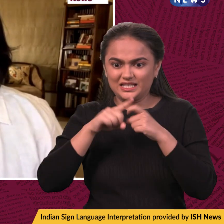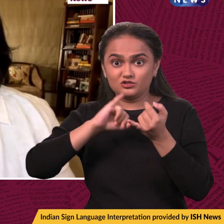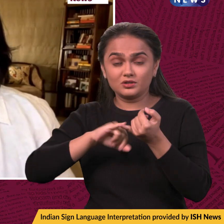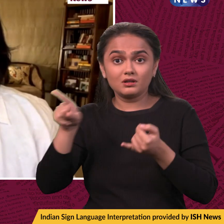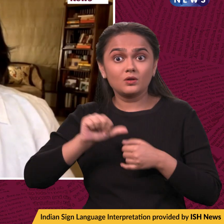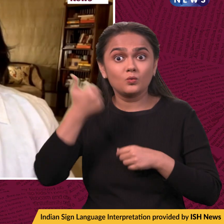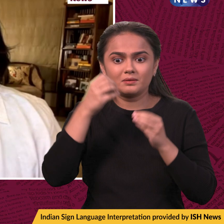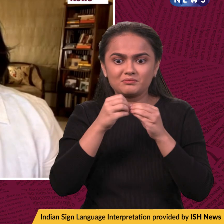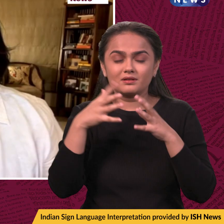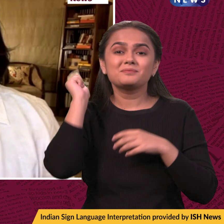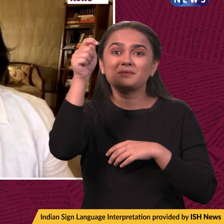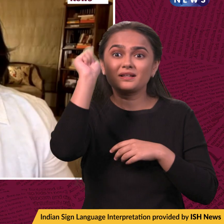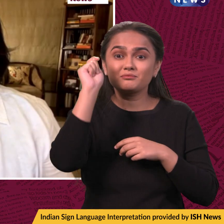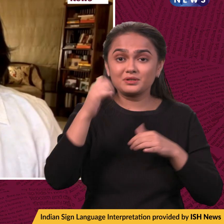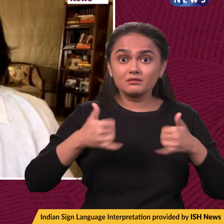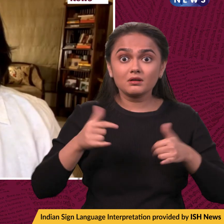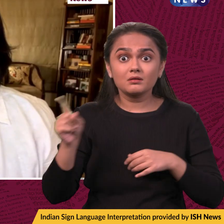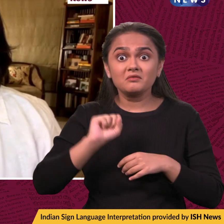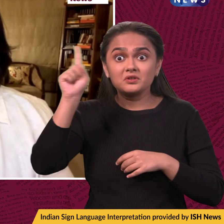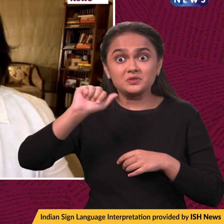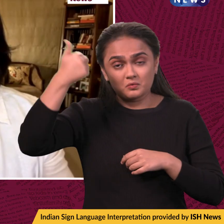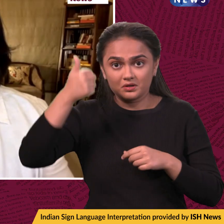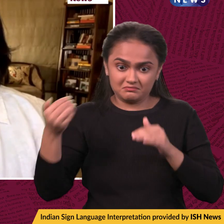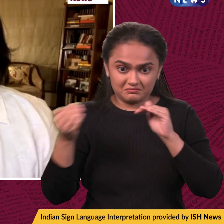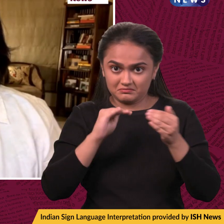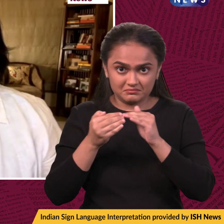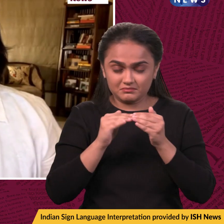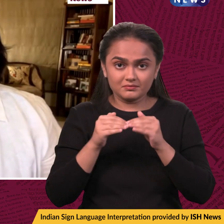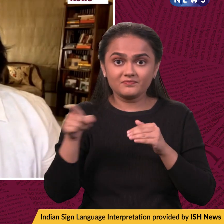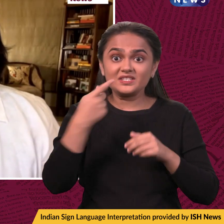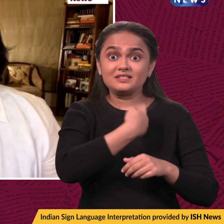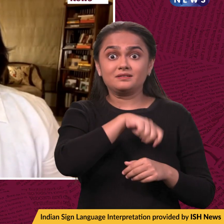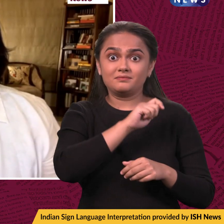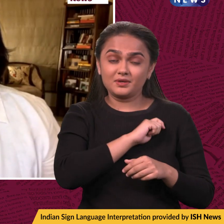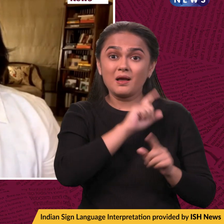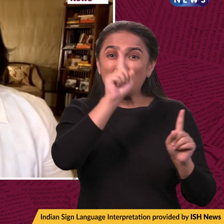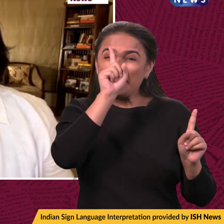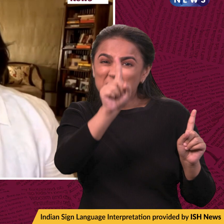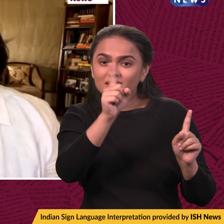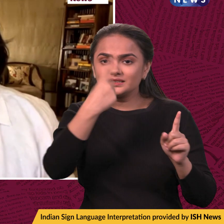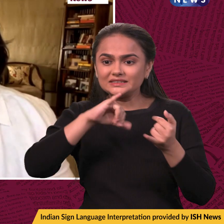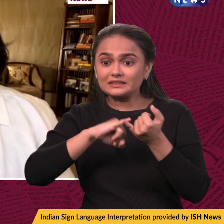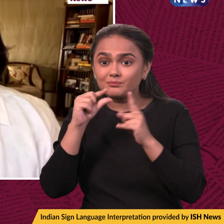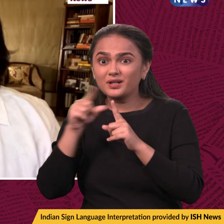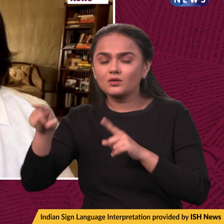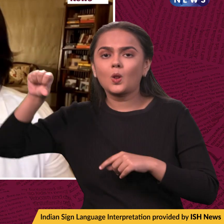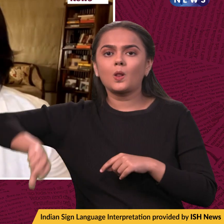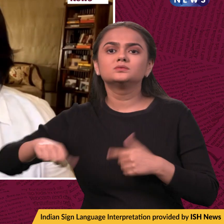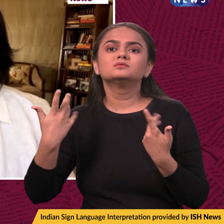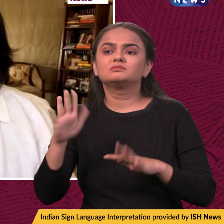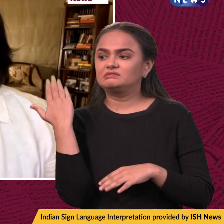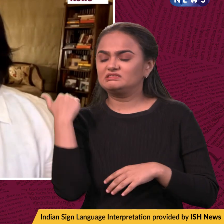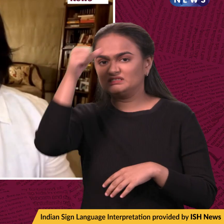first round of the BWF World Championships in Spain, but Sai Praneeth has lost the opening round on